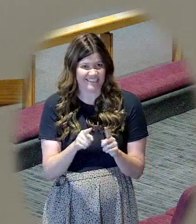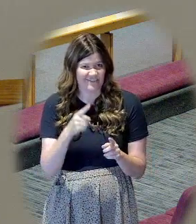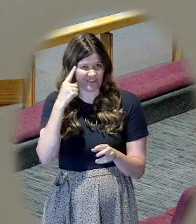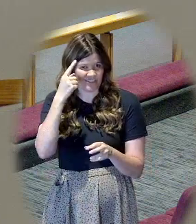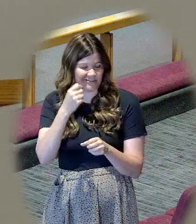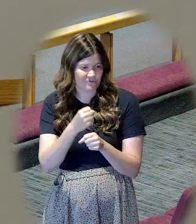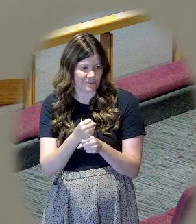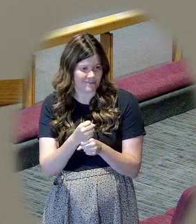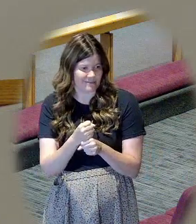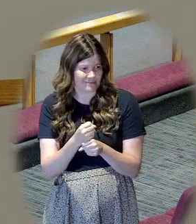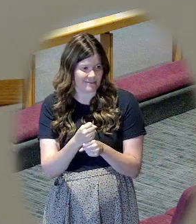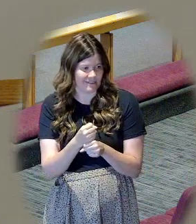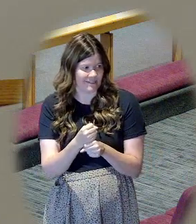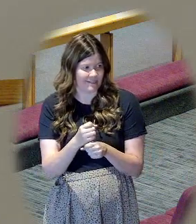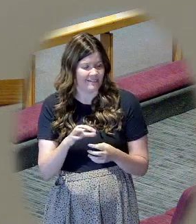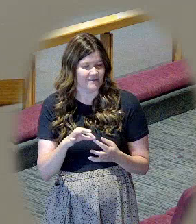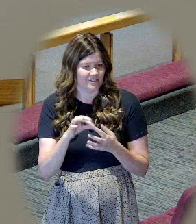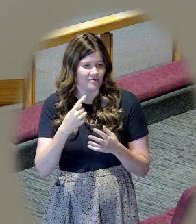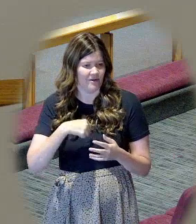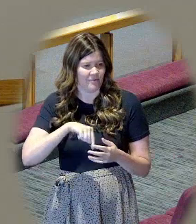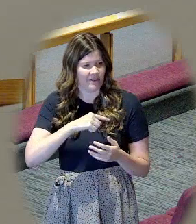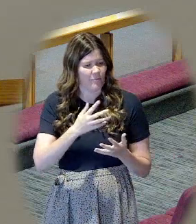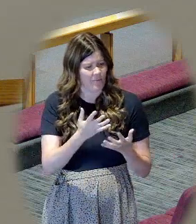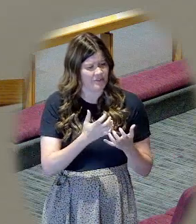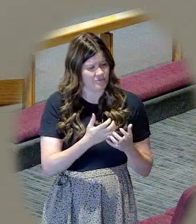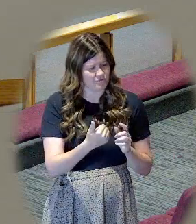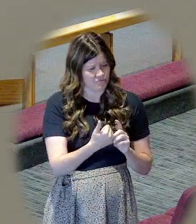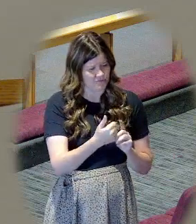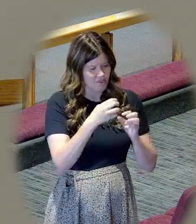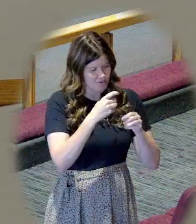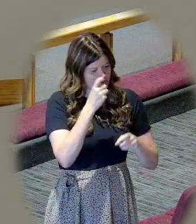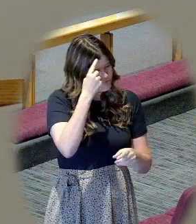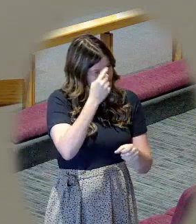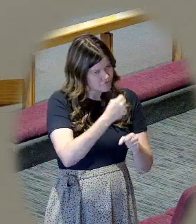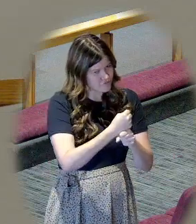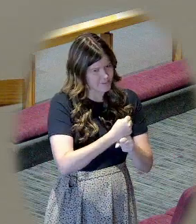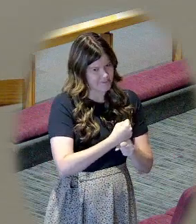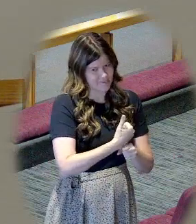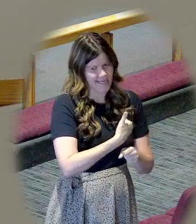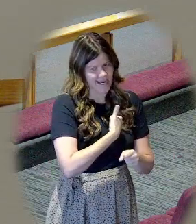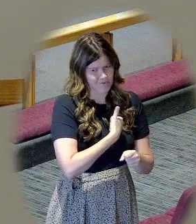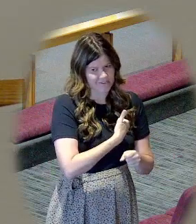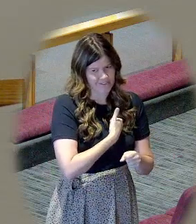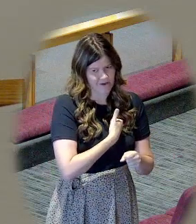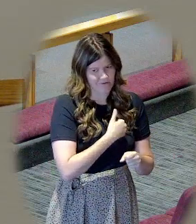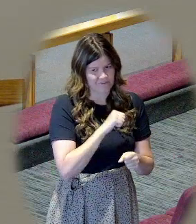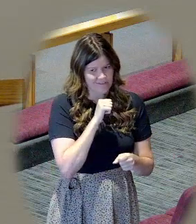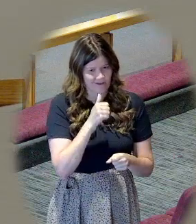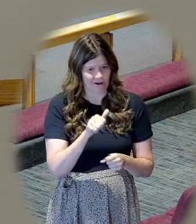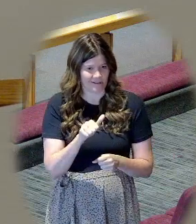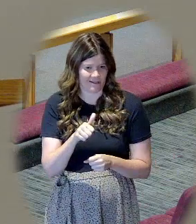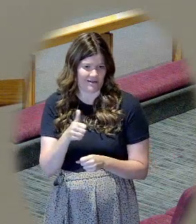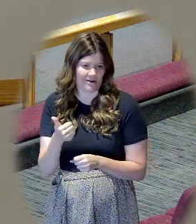especially when we remember that we would much rather rely on ourselves and our abilities than someone else,